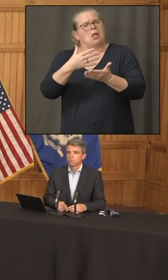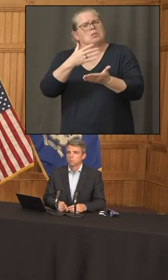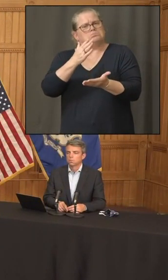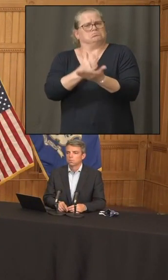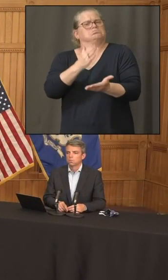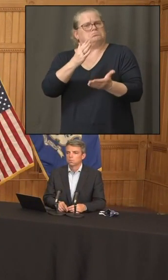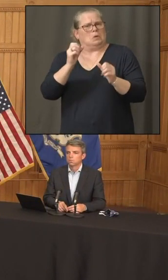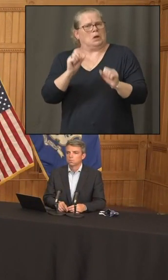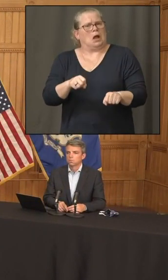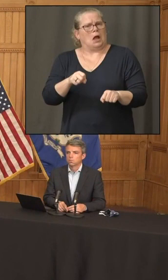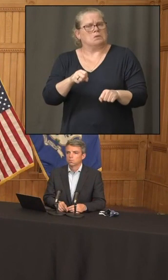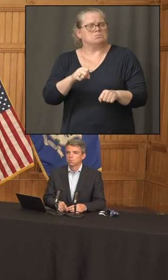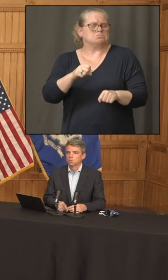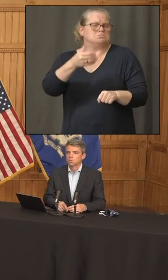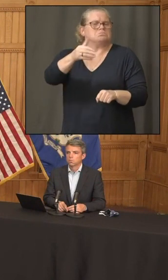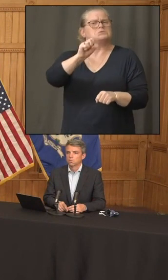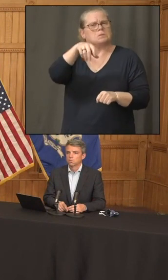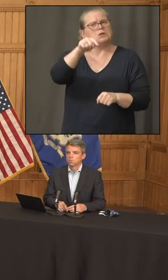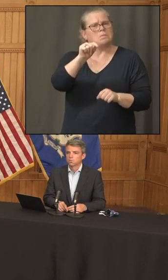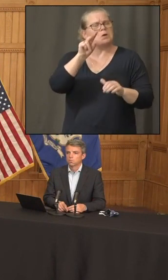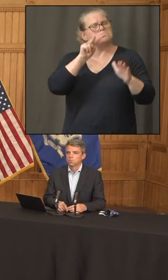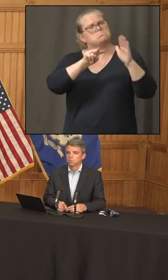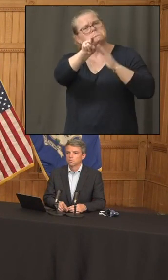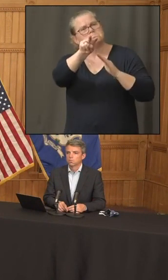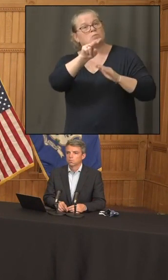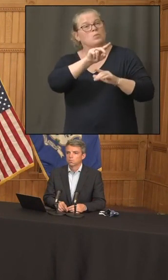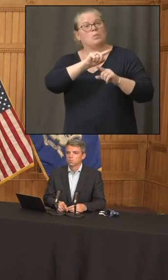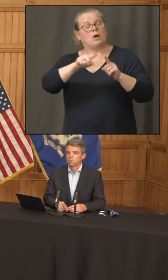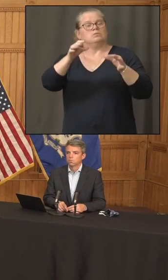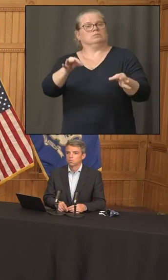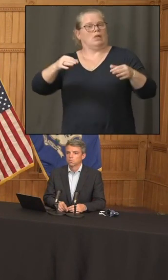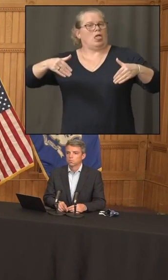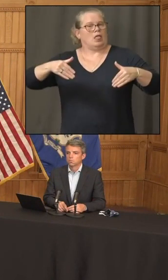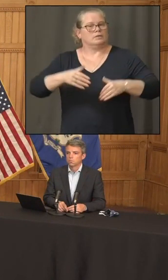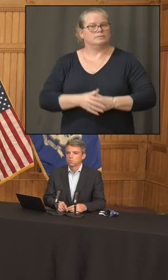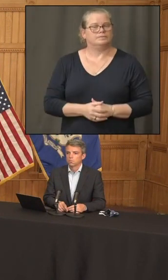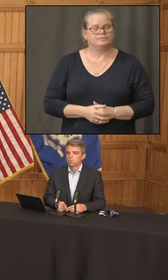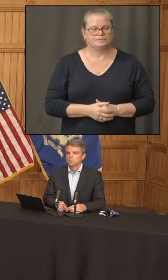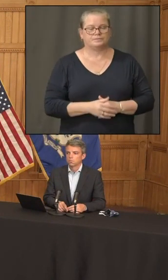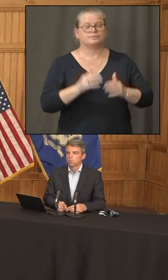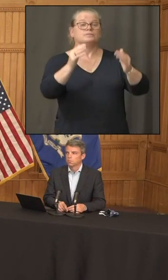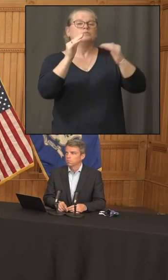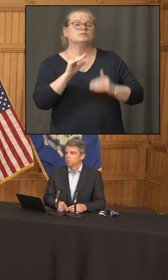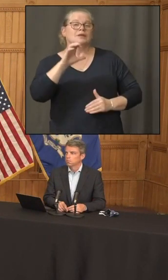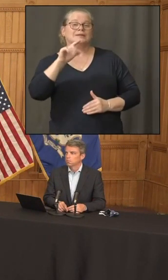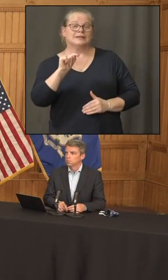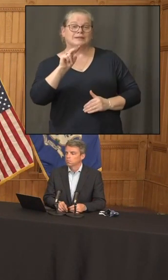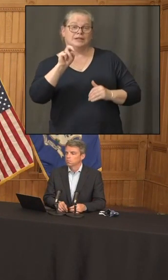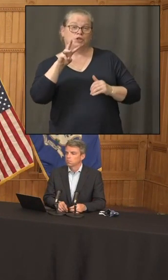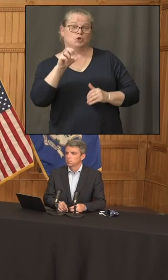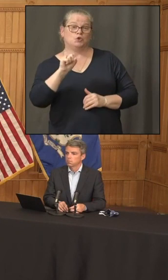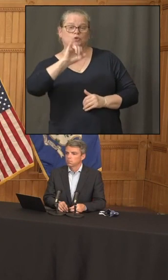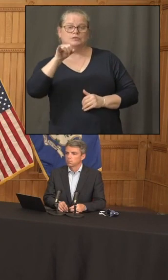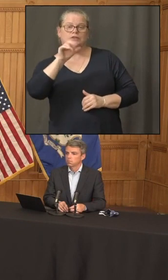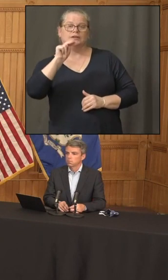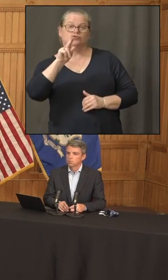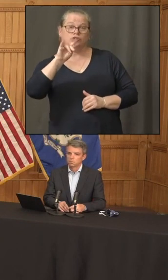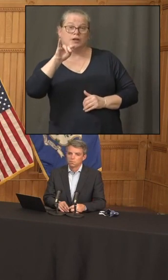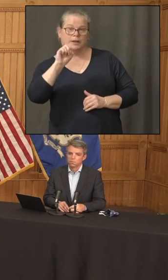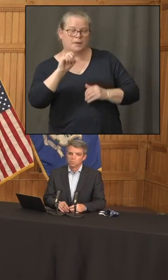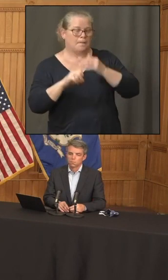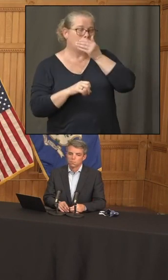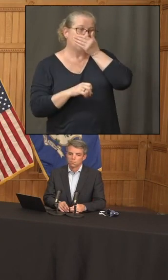Good afternoon. So I'm going to ask a question that I haven't asked in a while. I'm going to ask about how we're doing